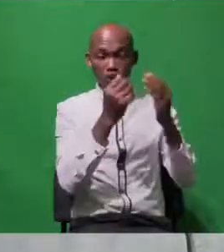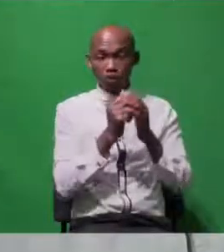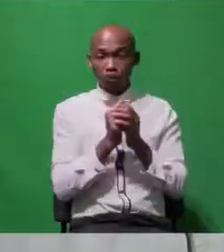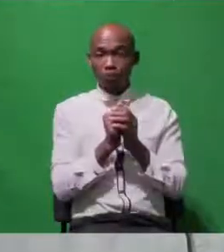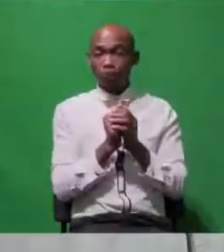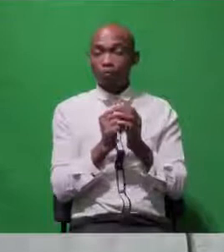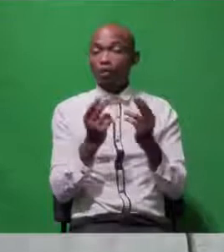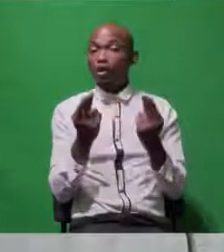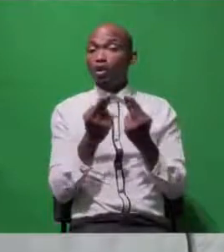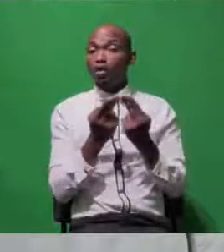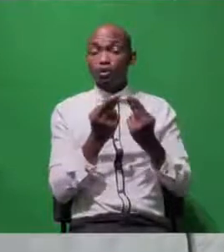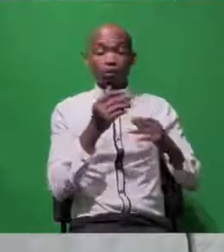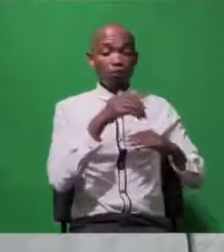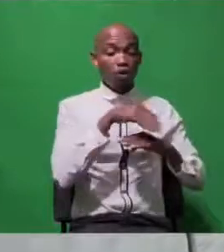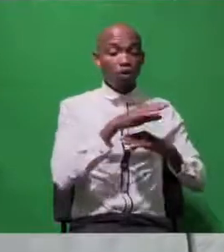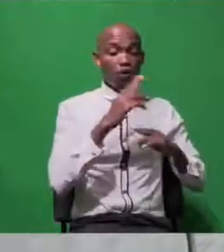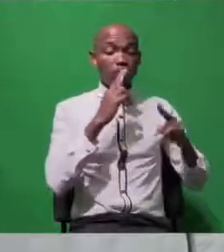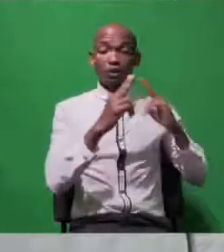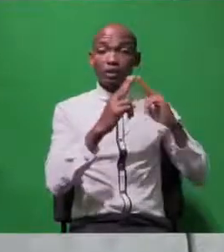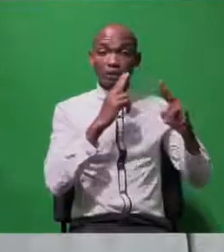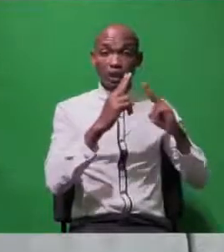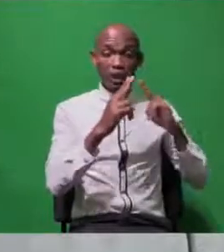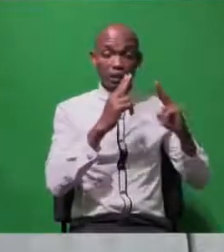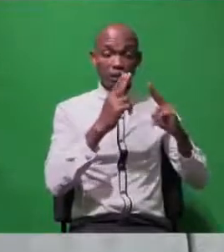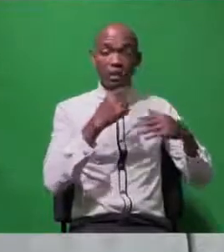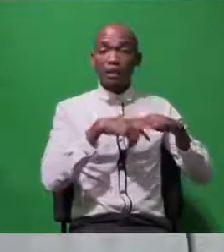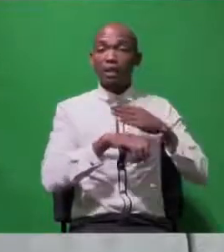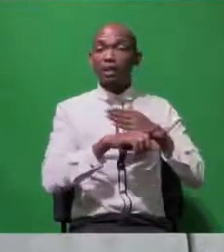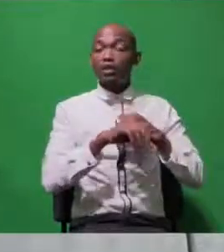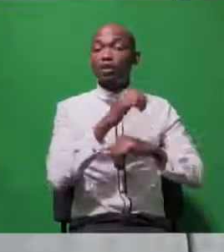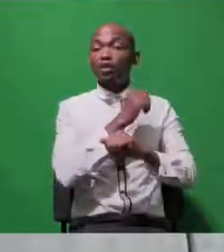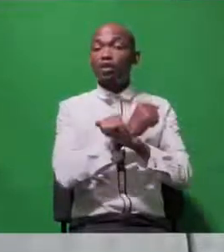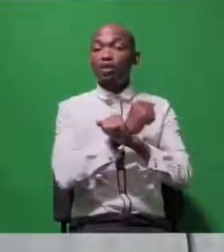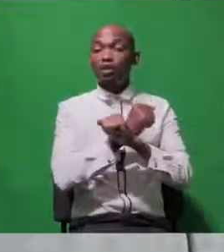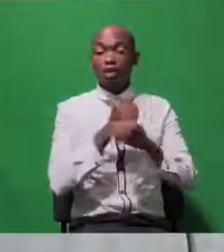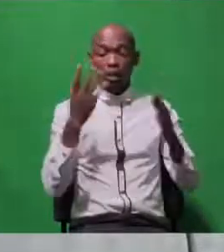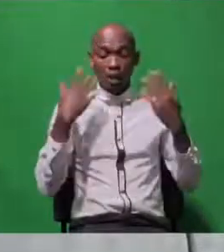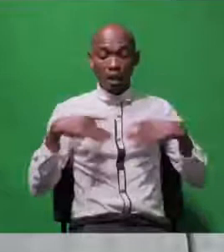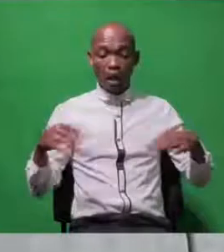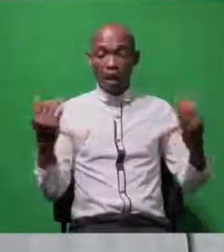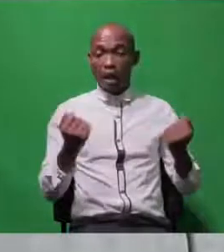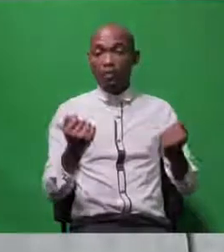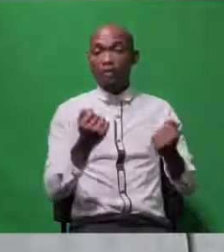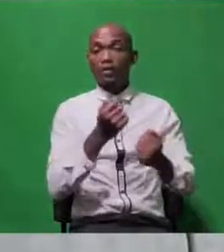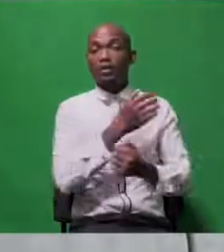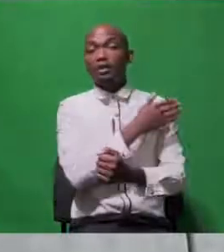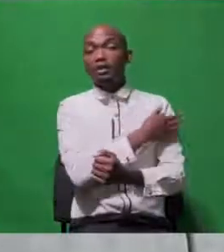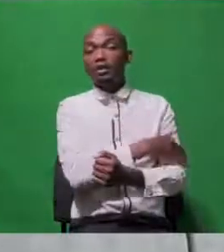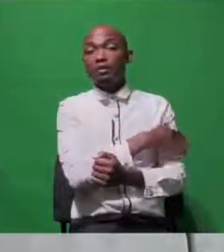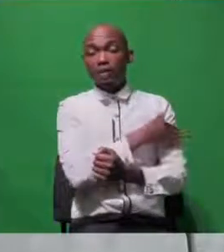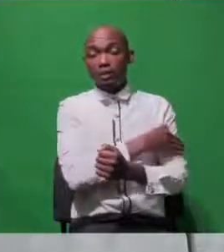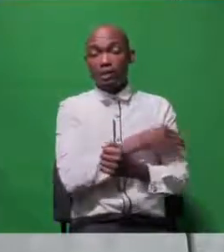Also, we are going to discuss about colonial health services as